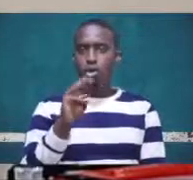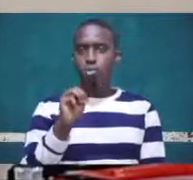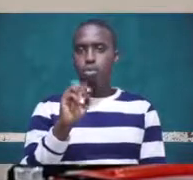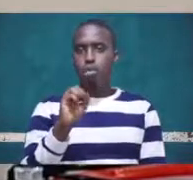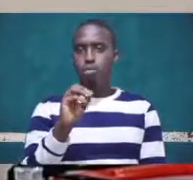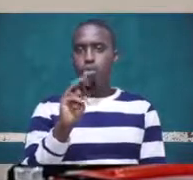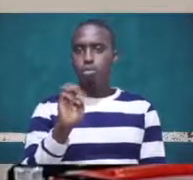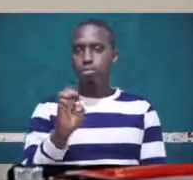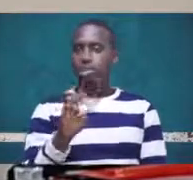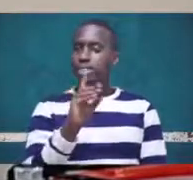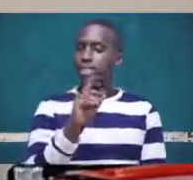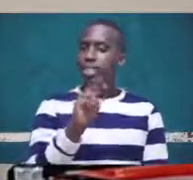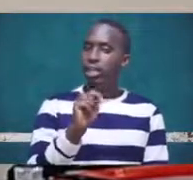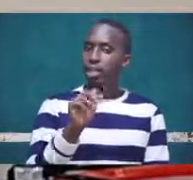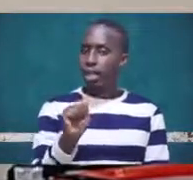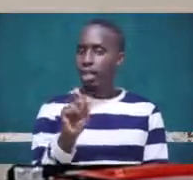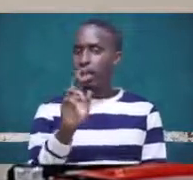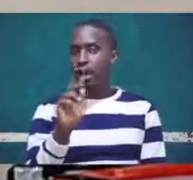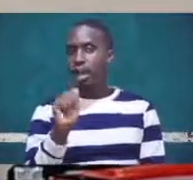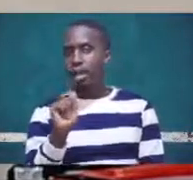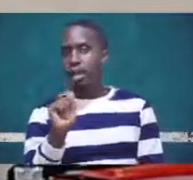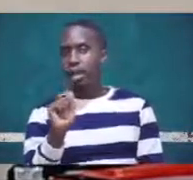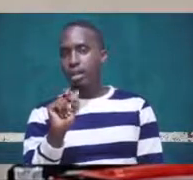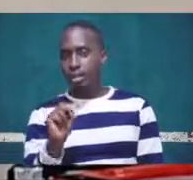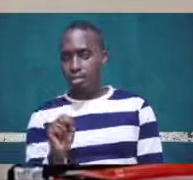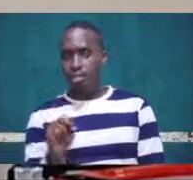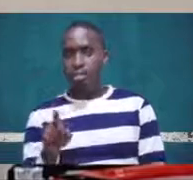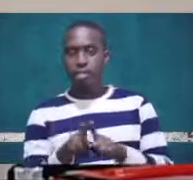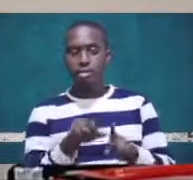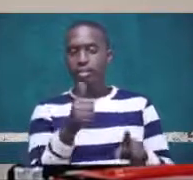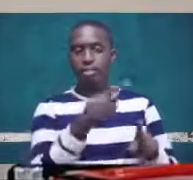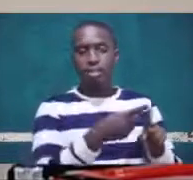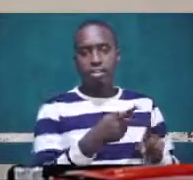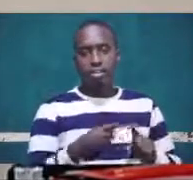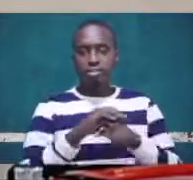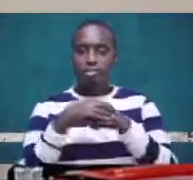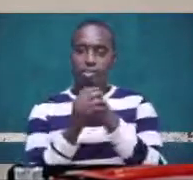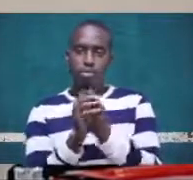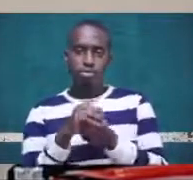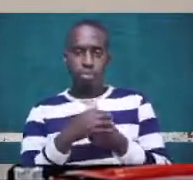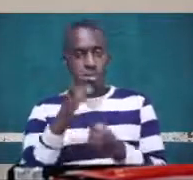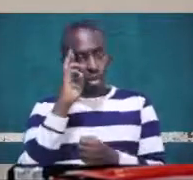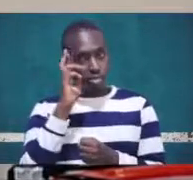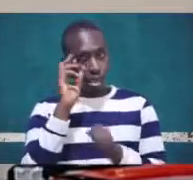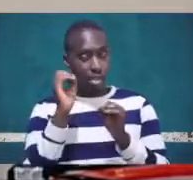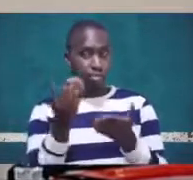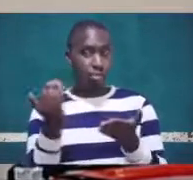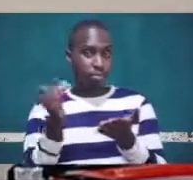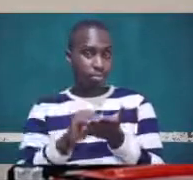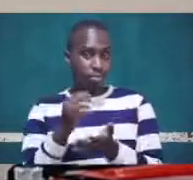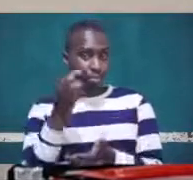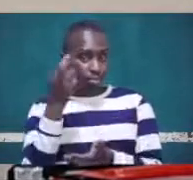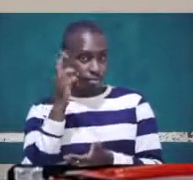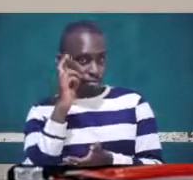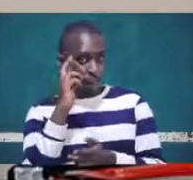DNA, RNA, the differences between the two, and other forms of RNA. And I remember mentioning, if you recall, that these